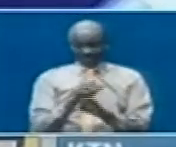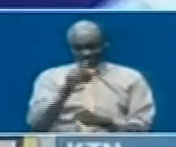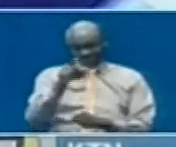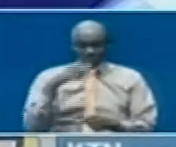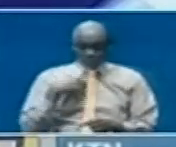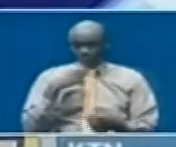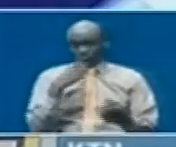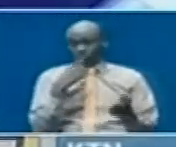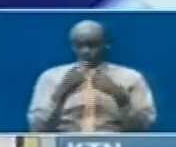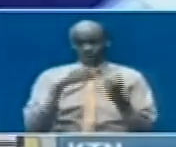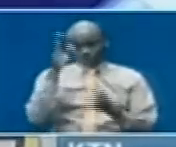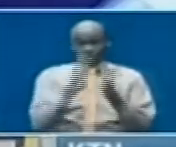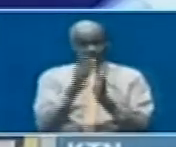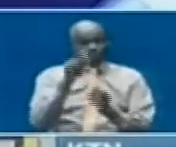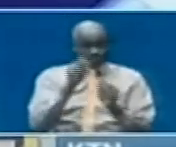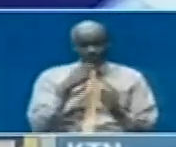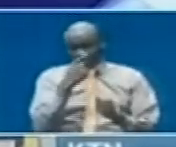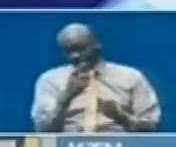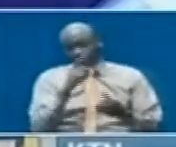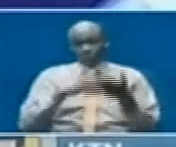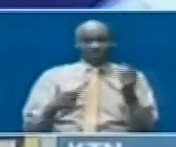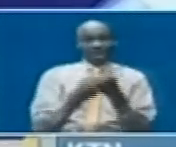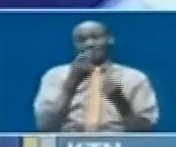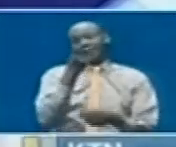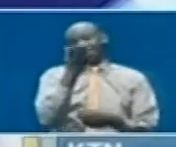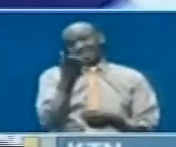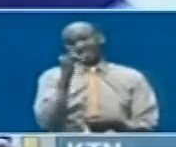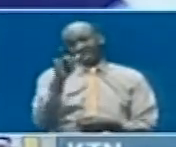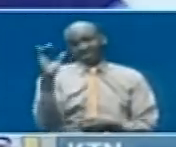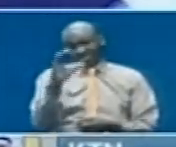in touch with you so that you can keep us up to date on the goings on at the ICC. That's Edith.